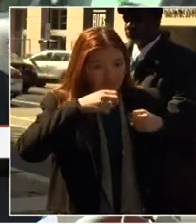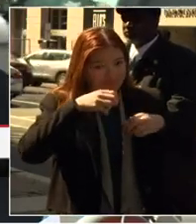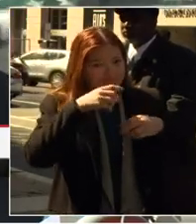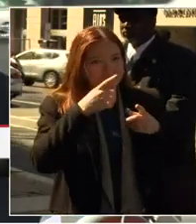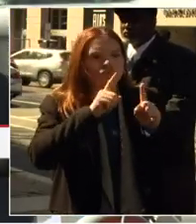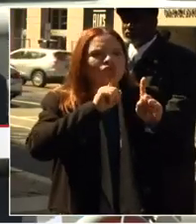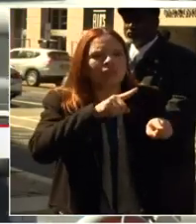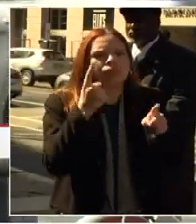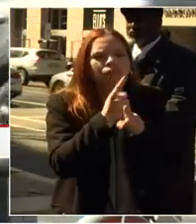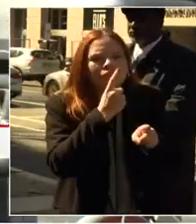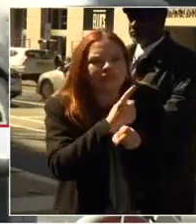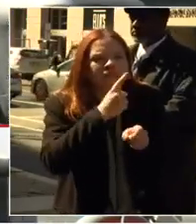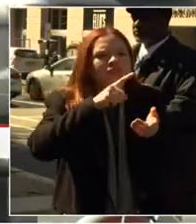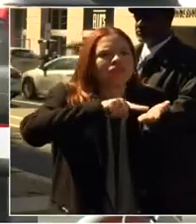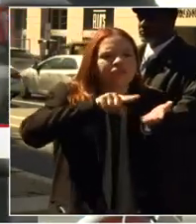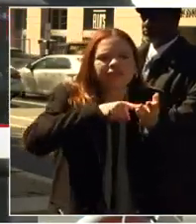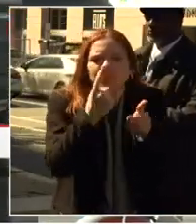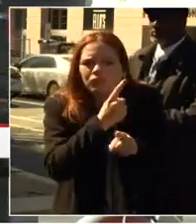up?